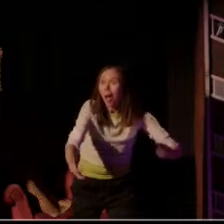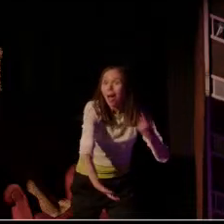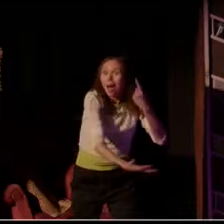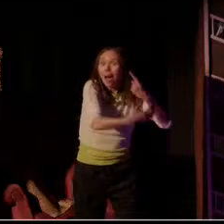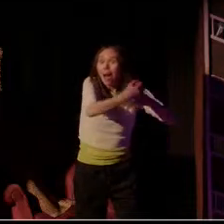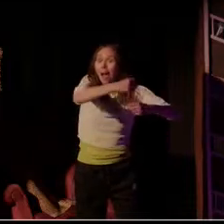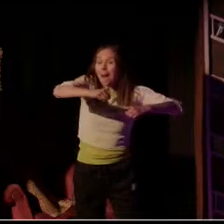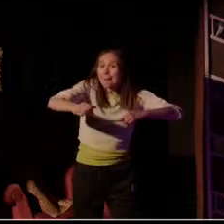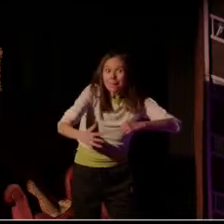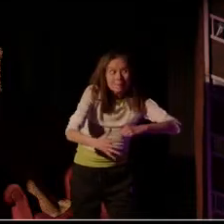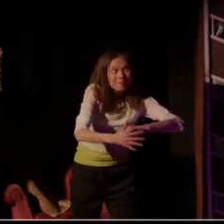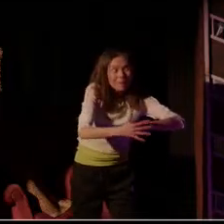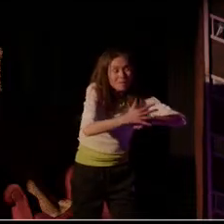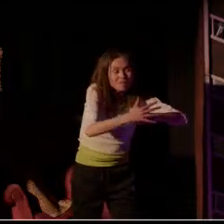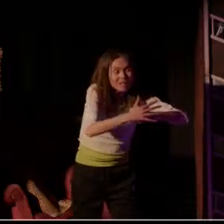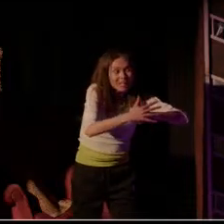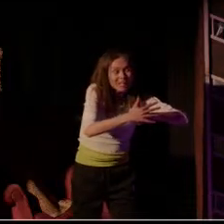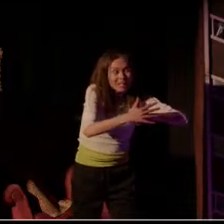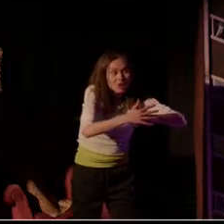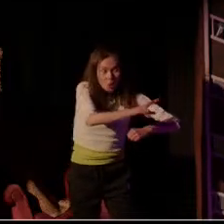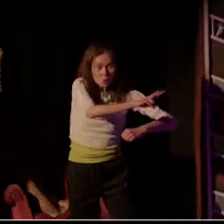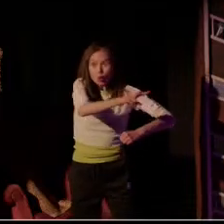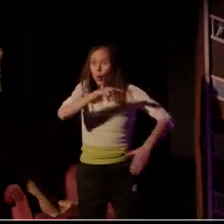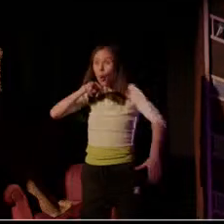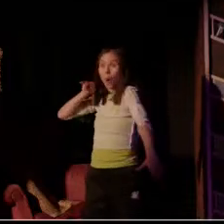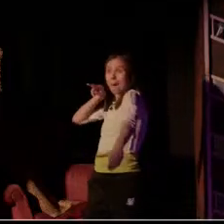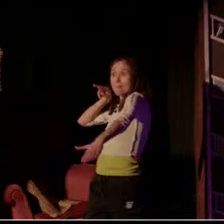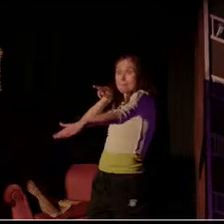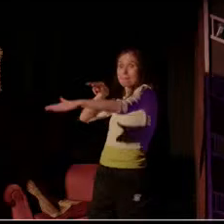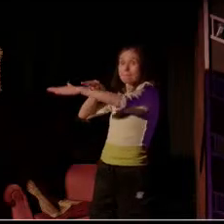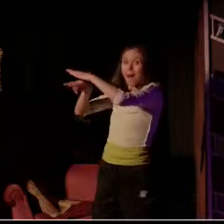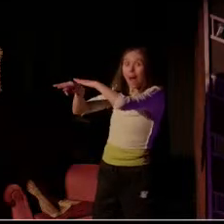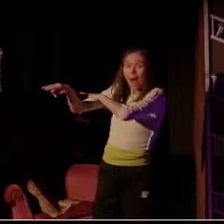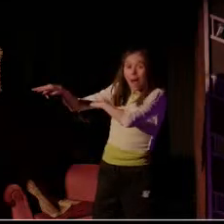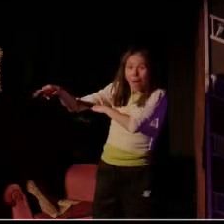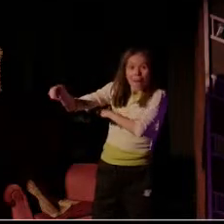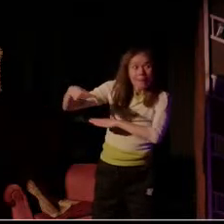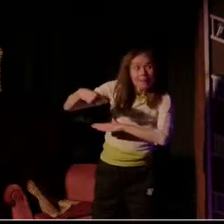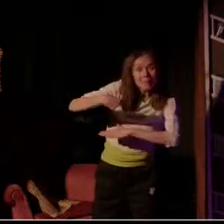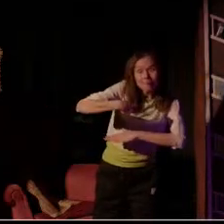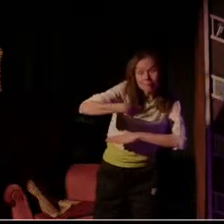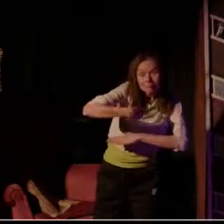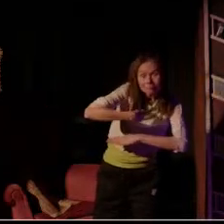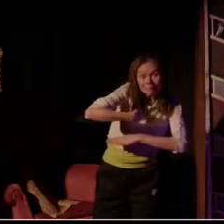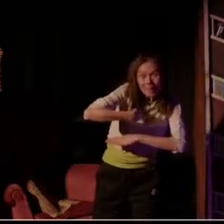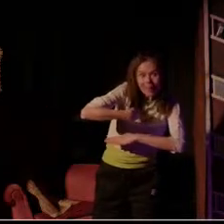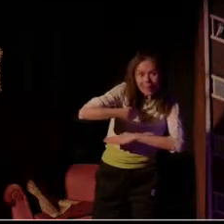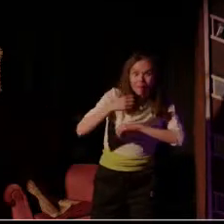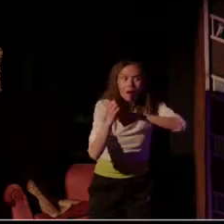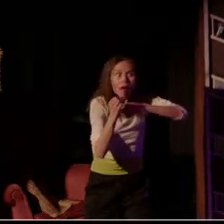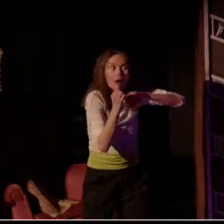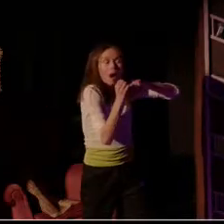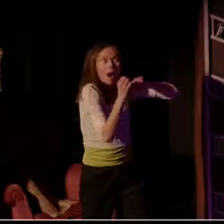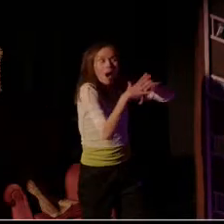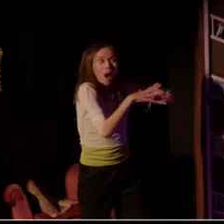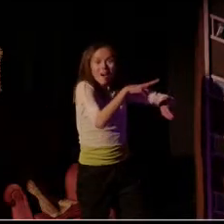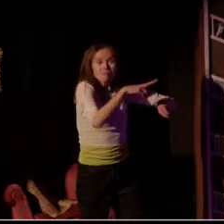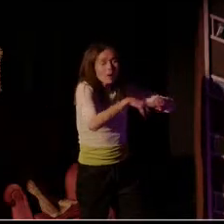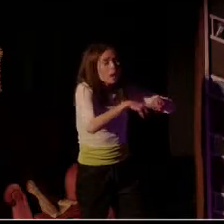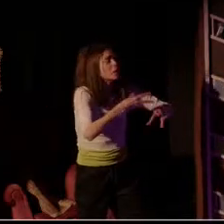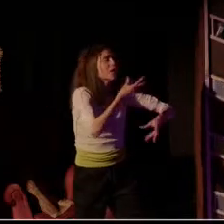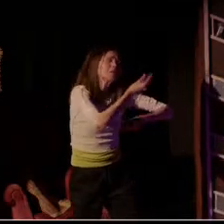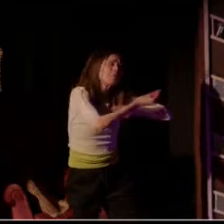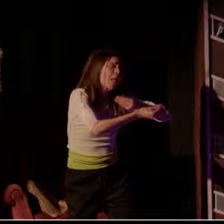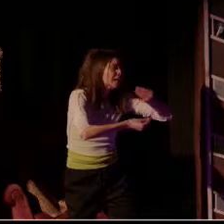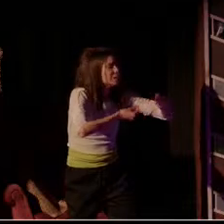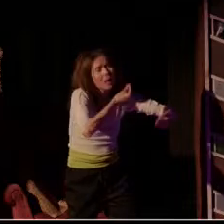your absence, I, with my best persuasion, will bring your father into acceptance